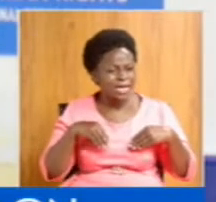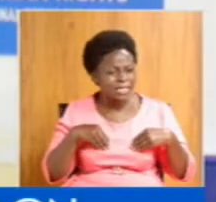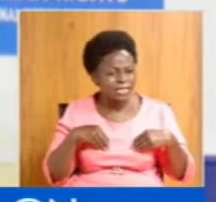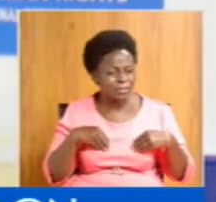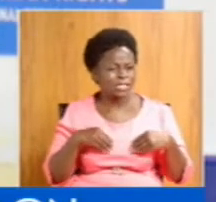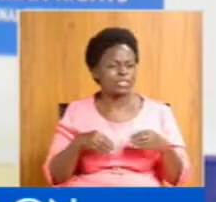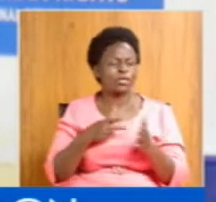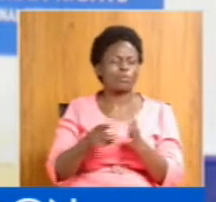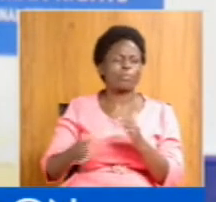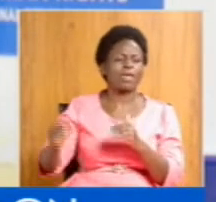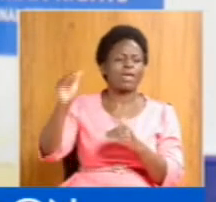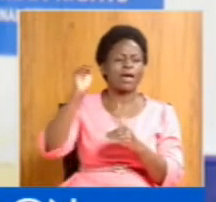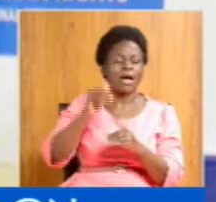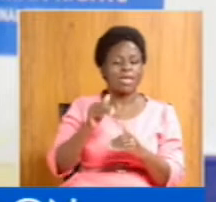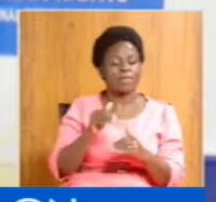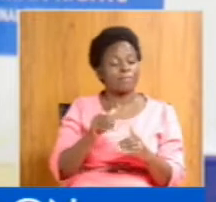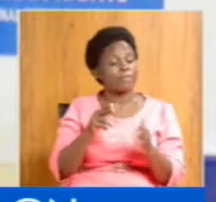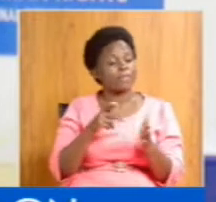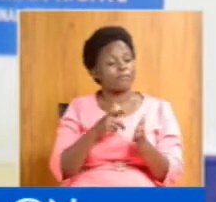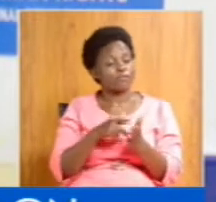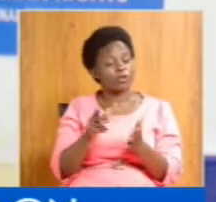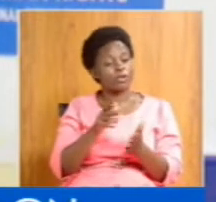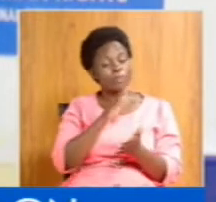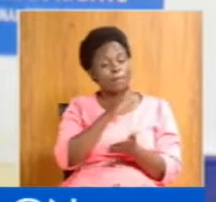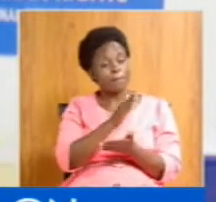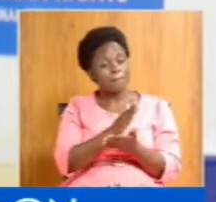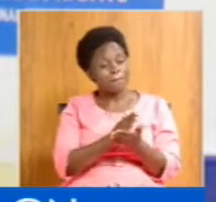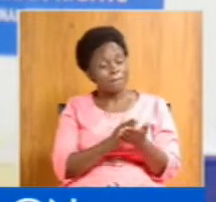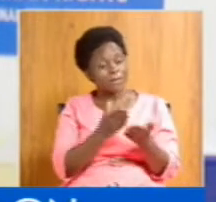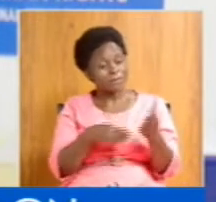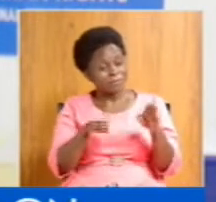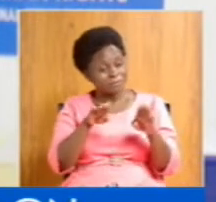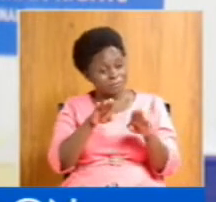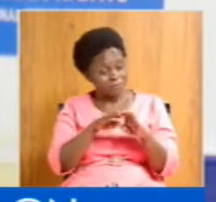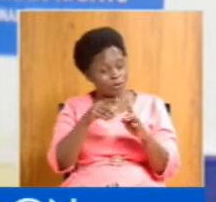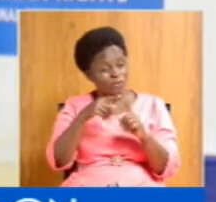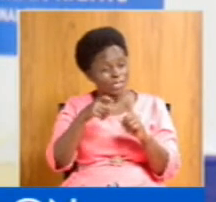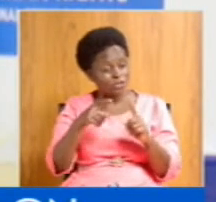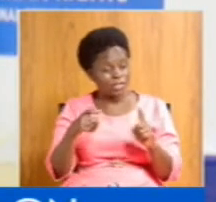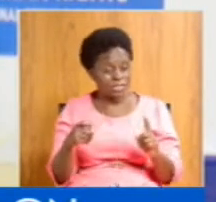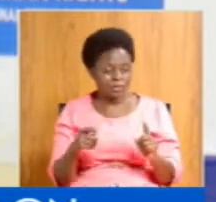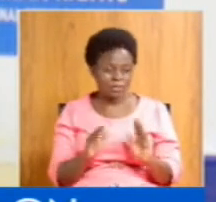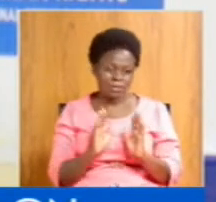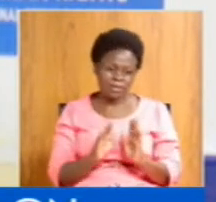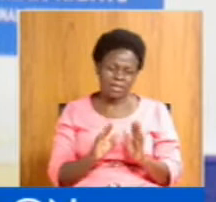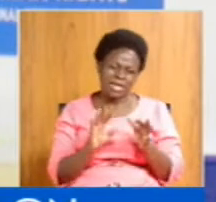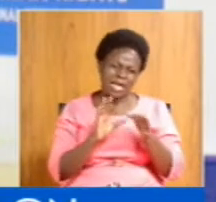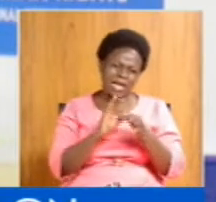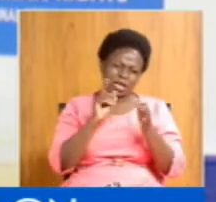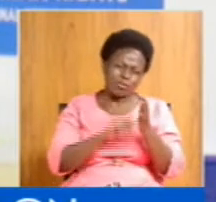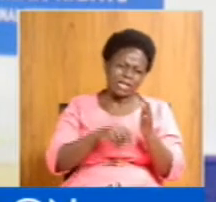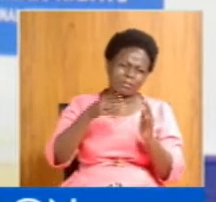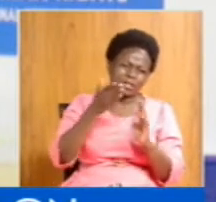high tariffs? If you're really going to be part of the dispensation of digitalization. What is the link between